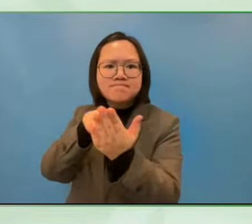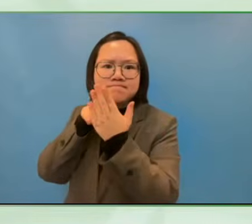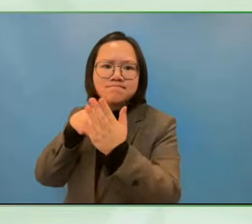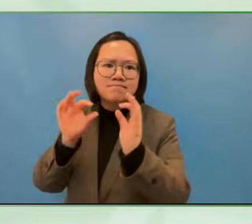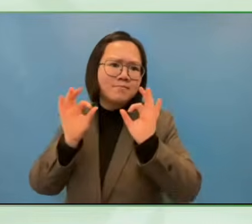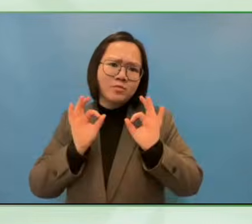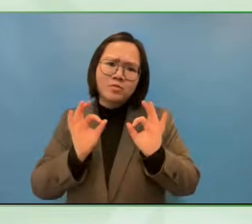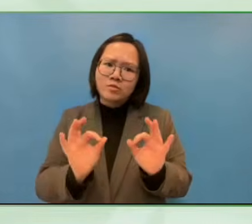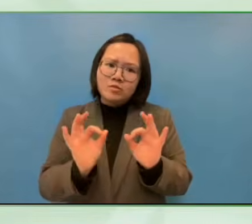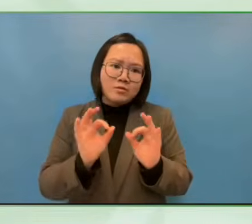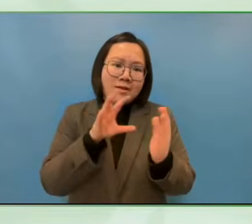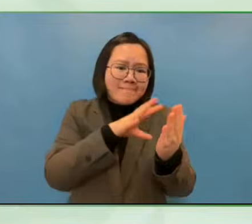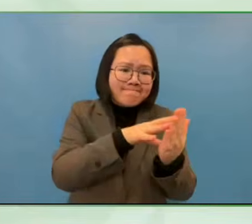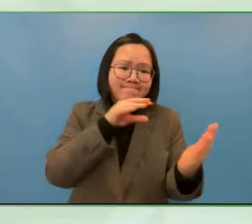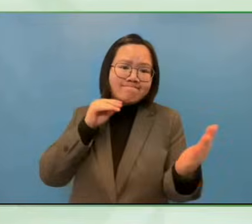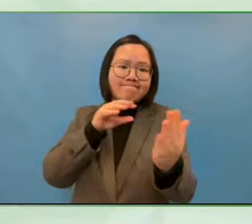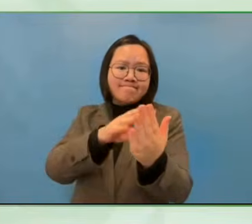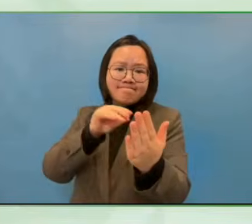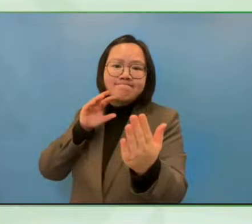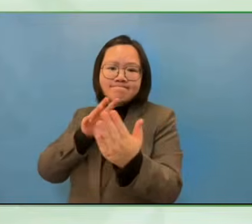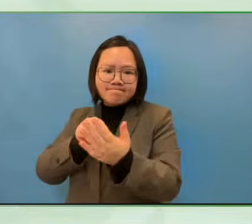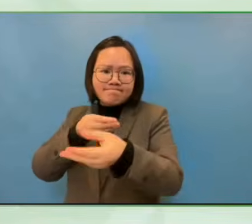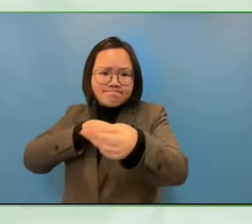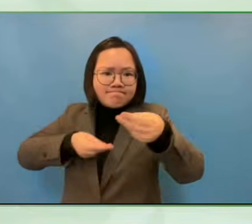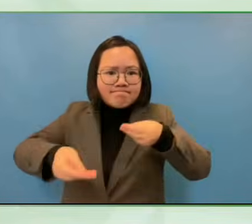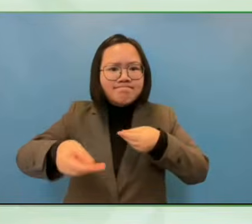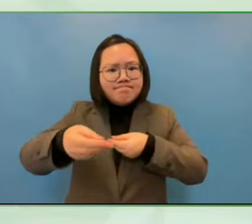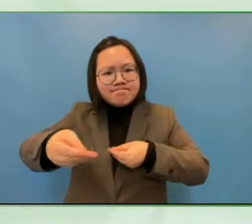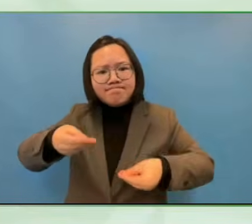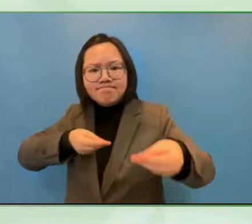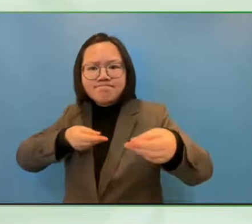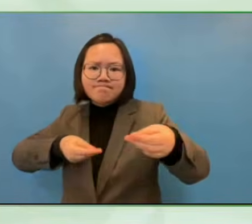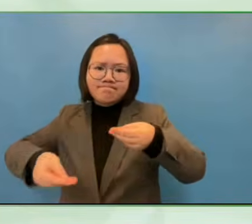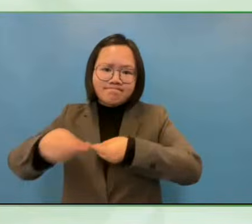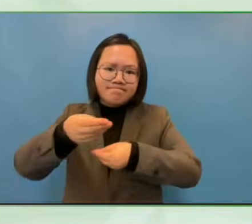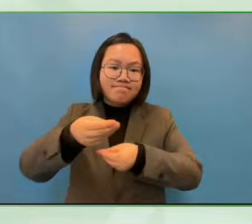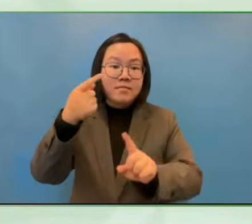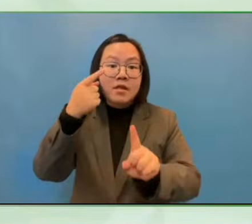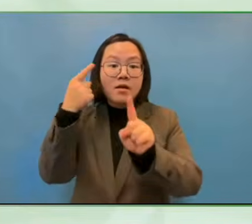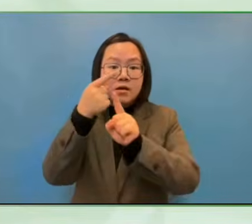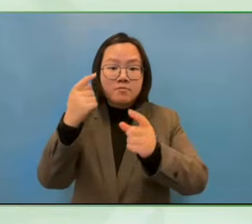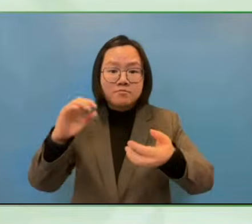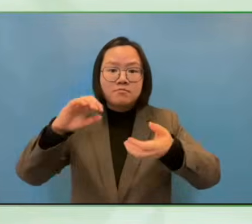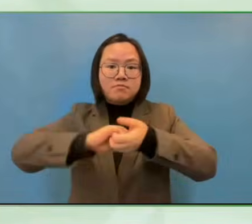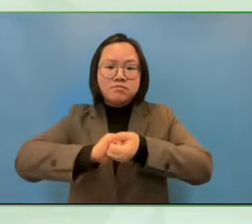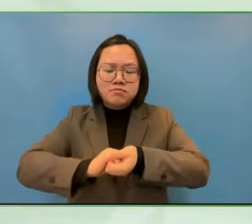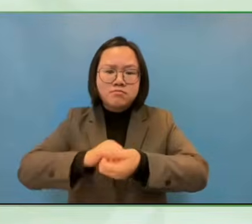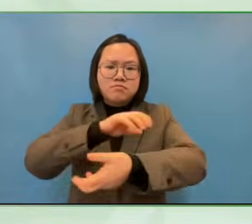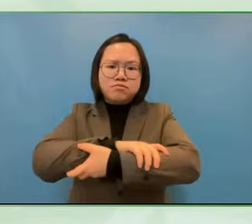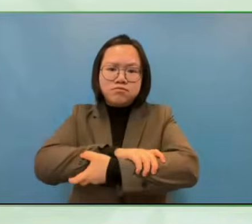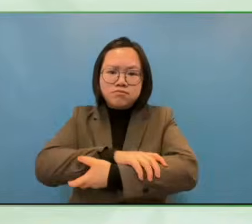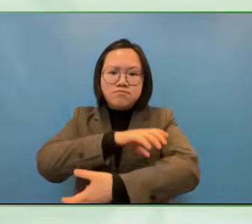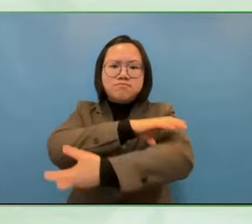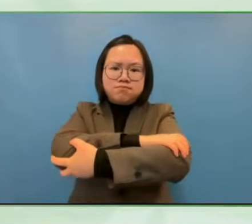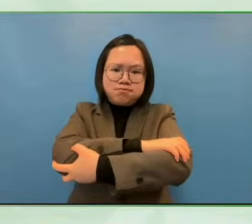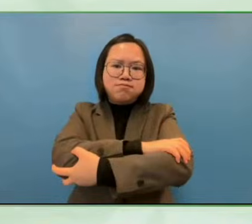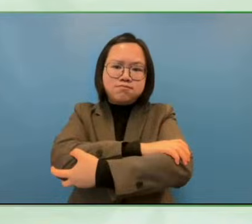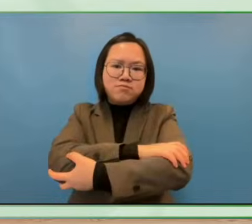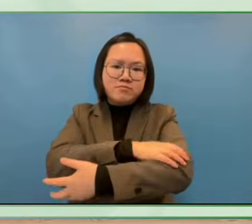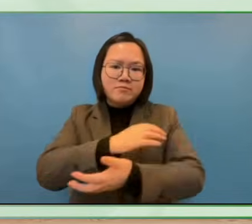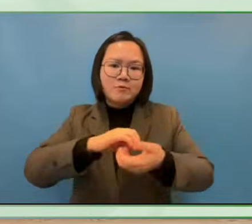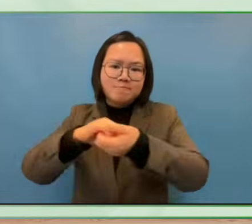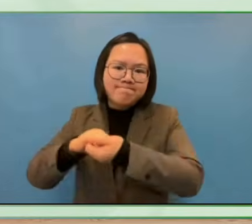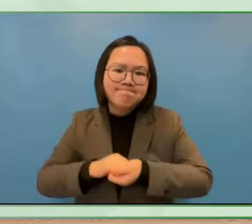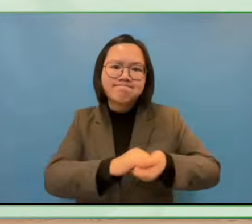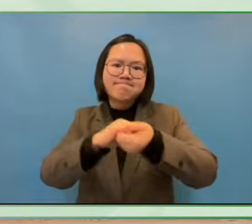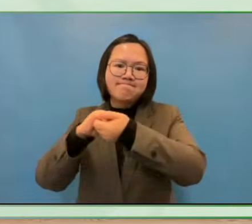in solidarity. Now is a time in the world for us to act in unison. Yeah, thank you so